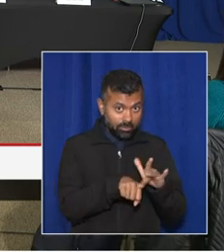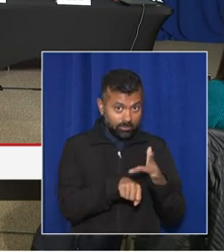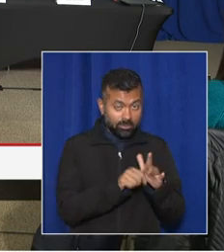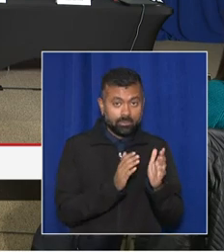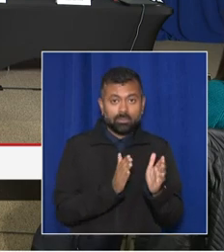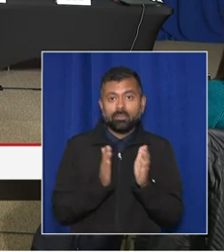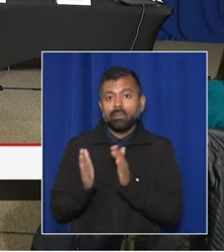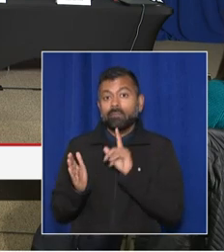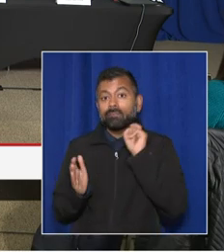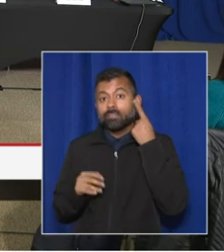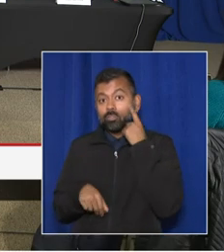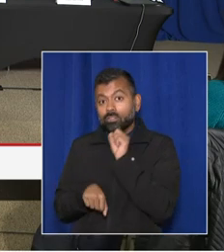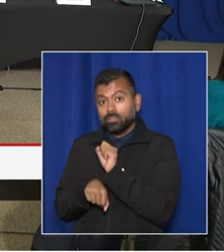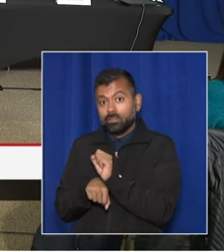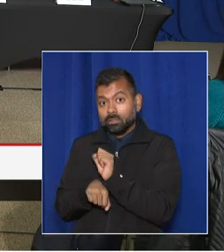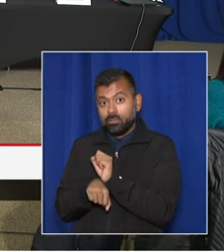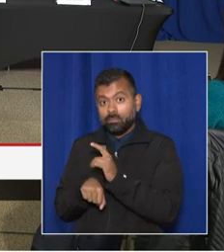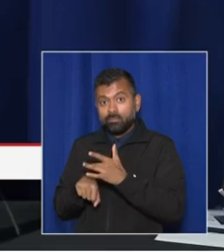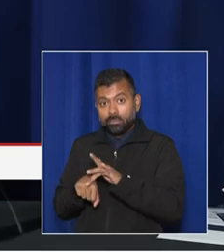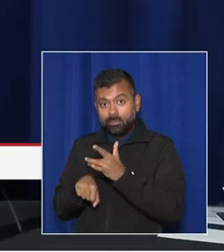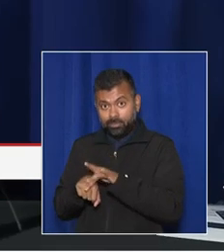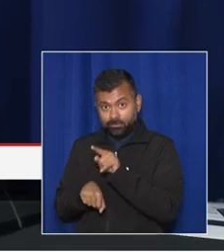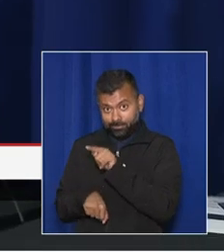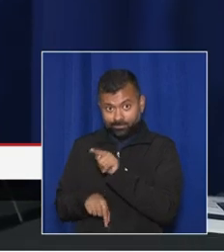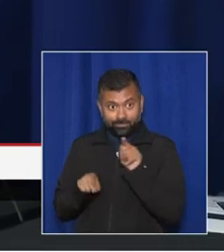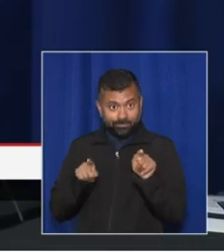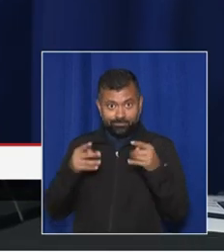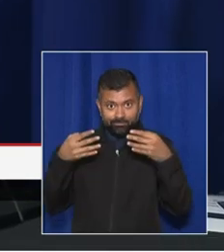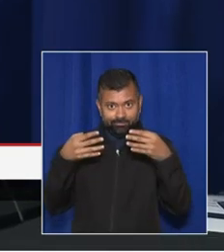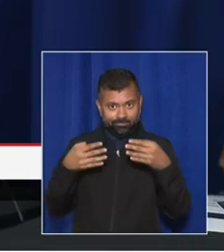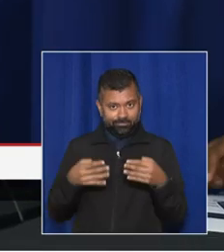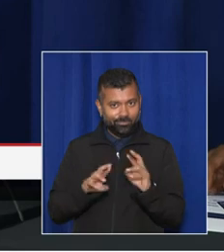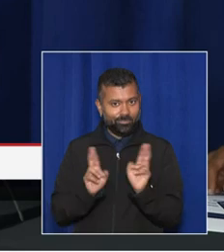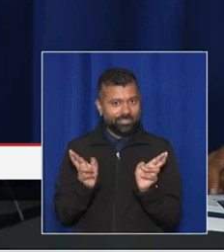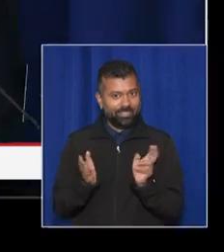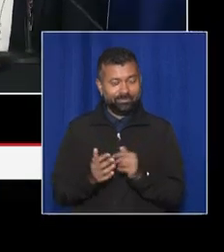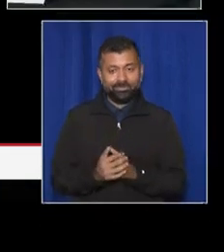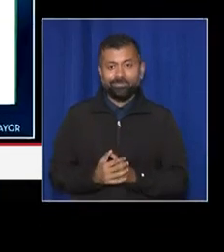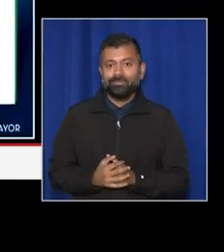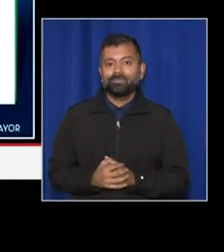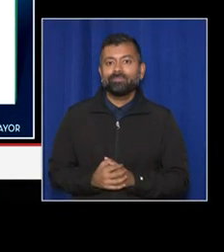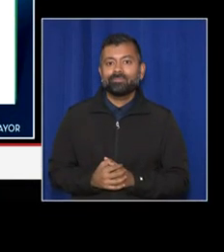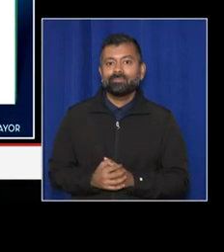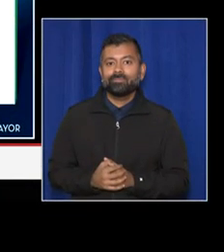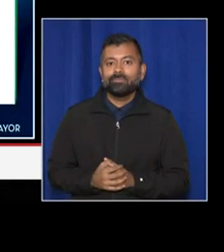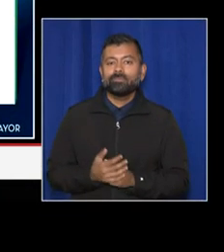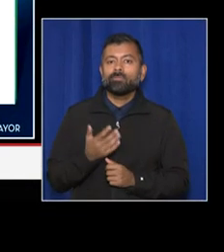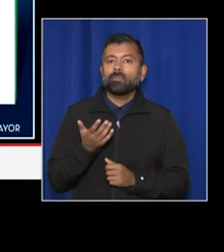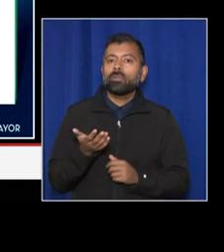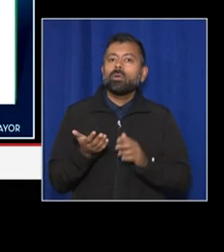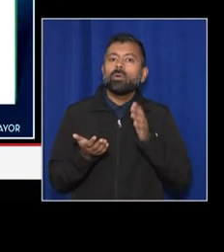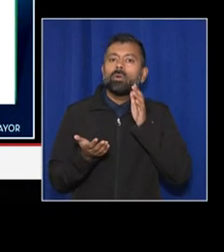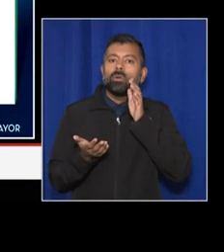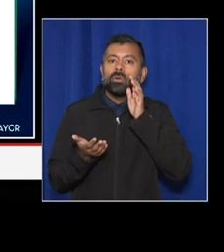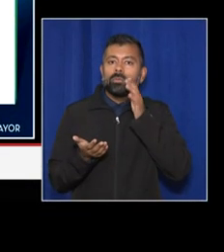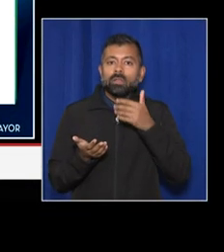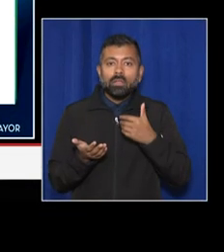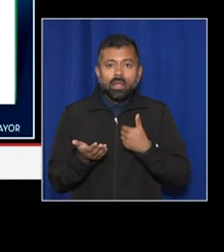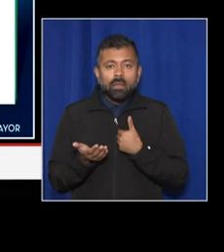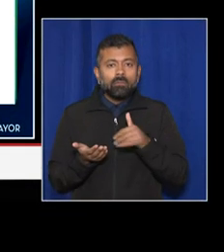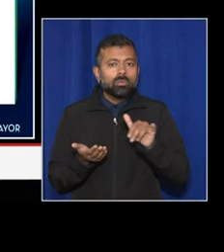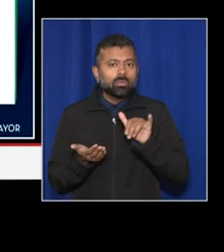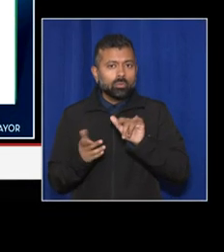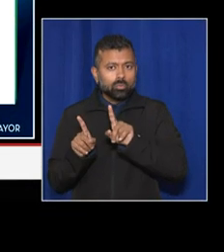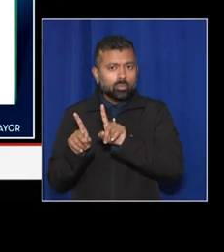what immediate job availability is in the private sector, DC is going to be conducting a survey, and this is going to be